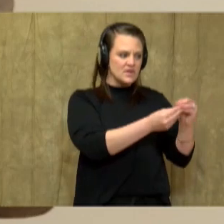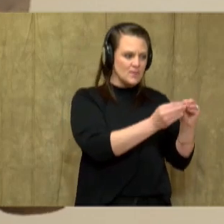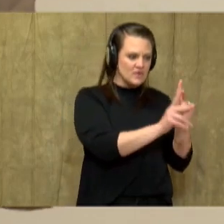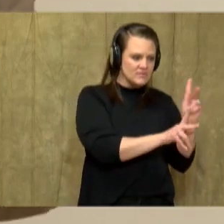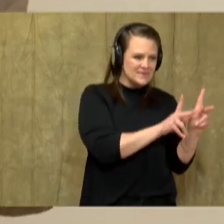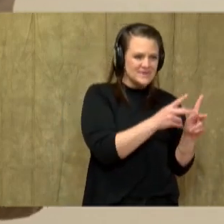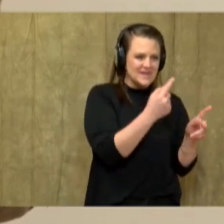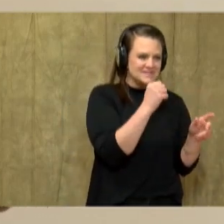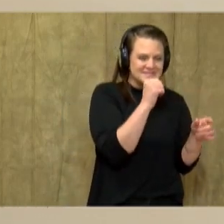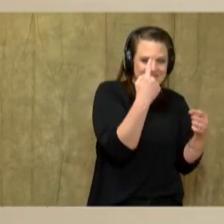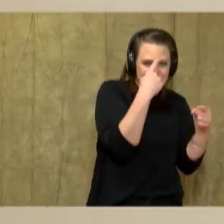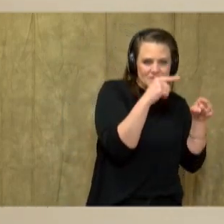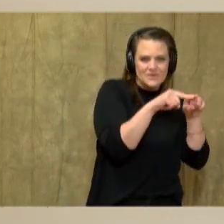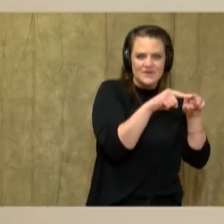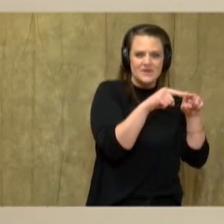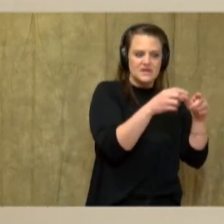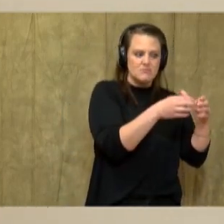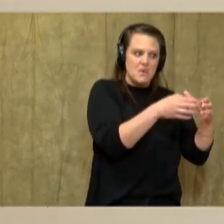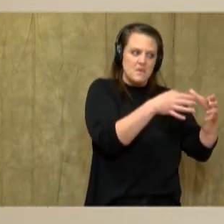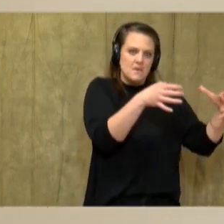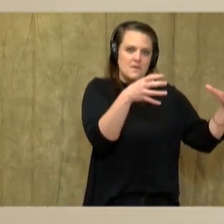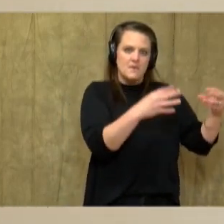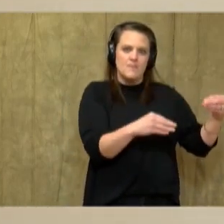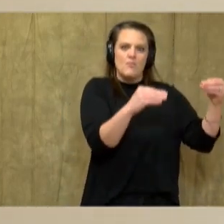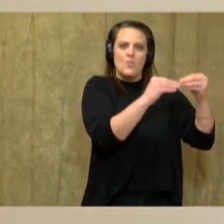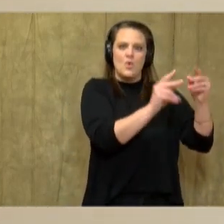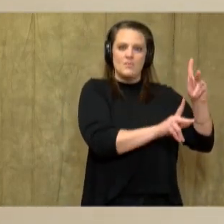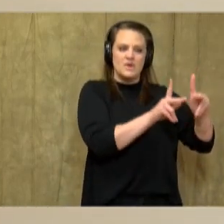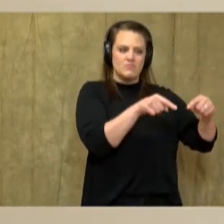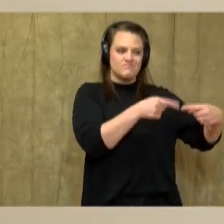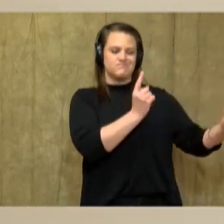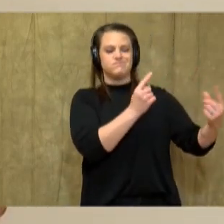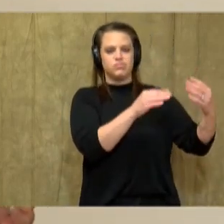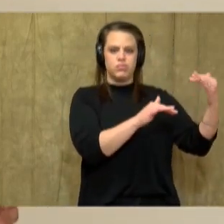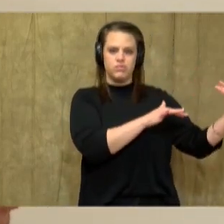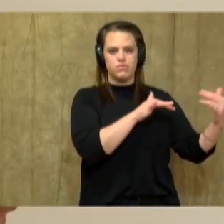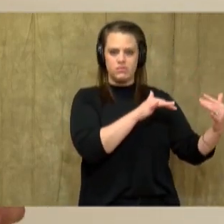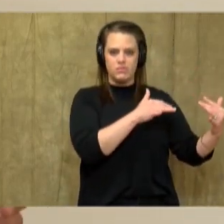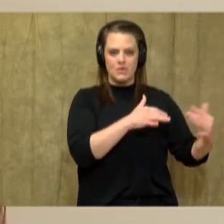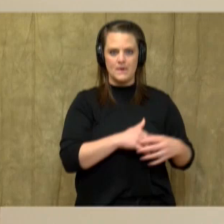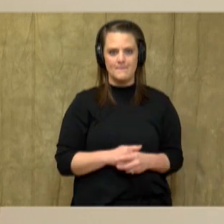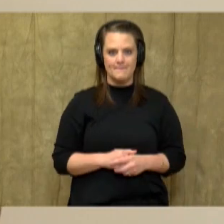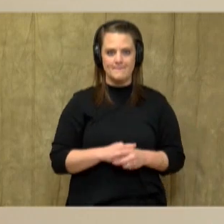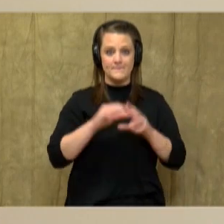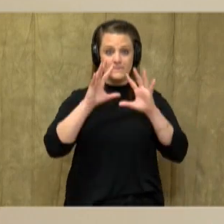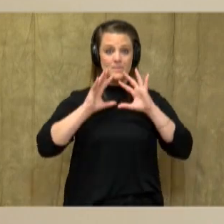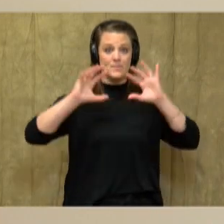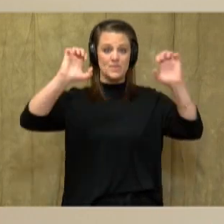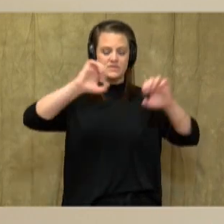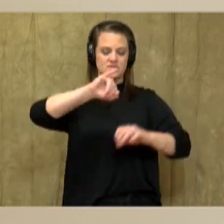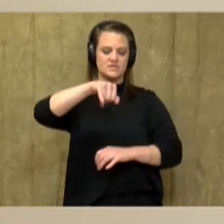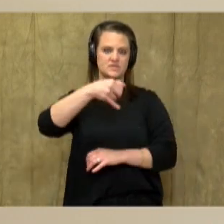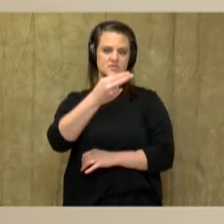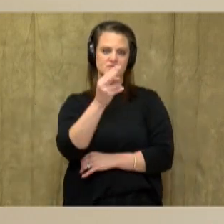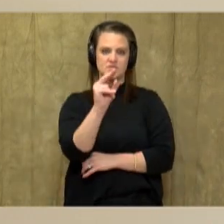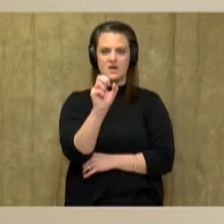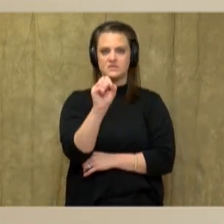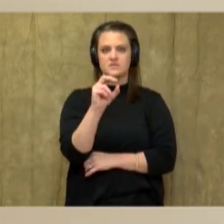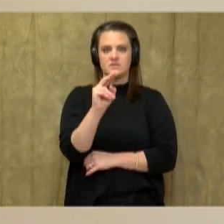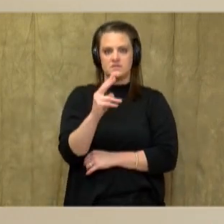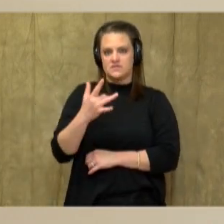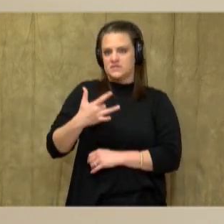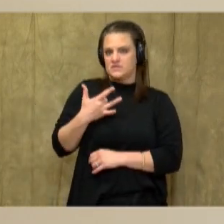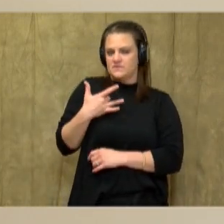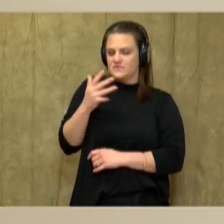out lower, but it increases over time. People that oppose the war. But President Johnson felt that we needed to be involved, and